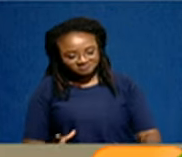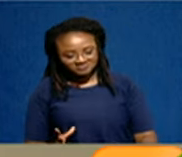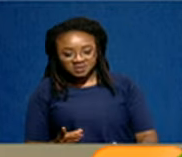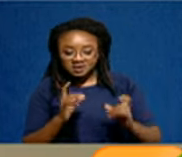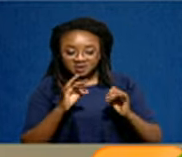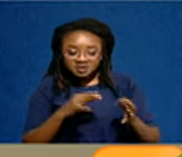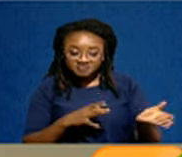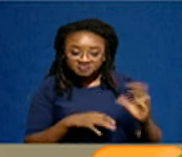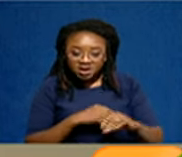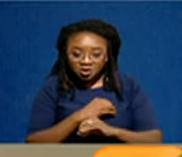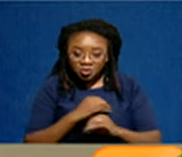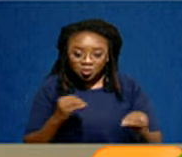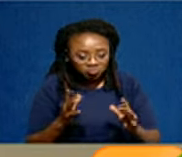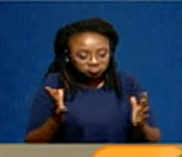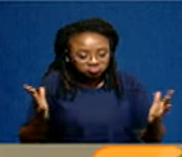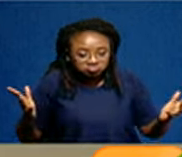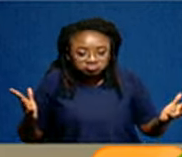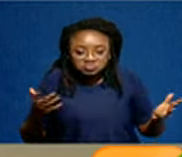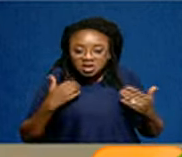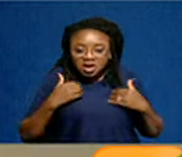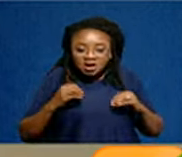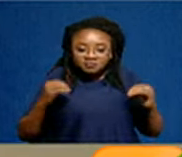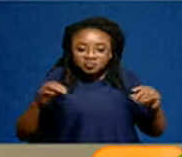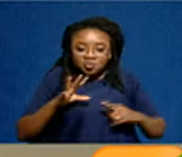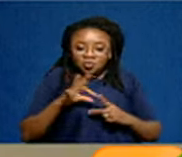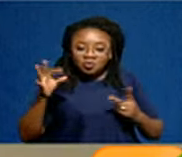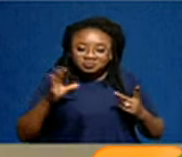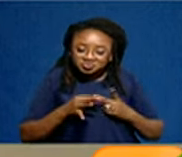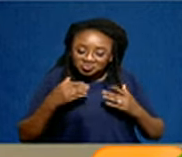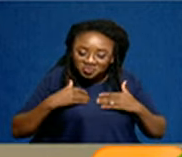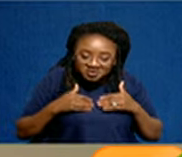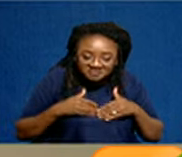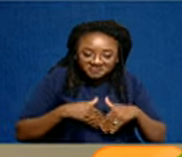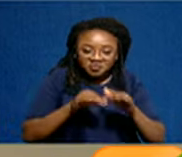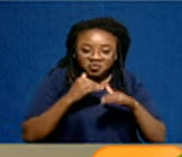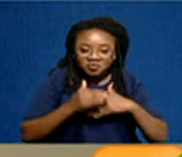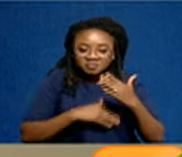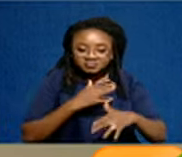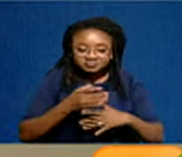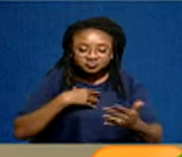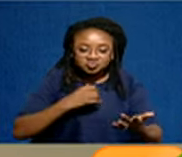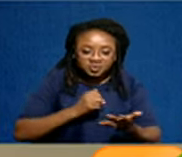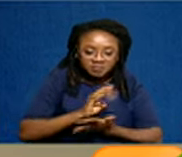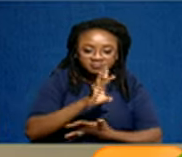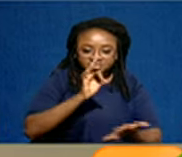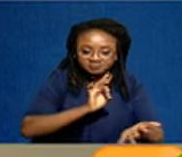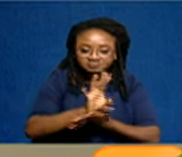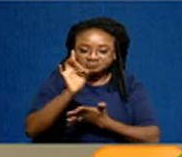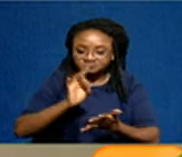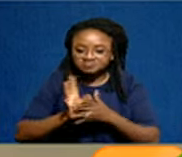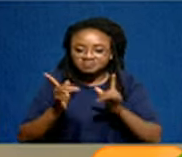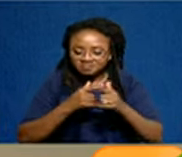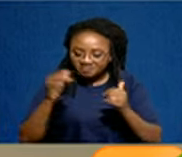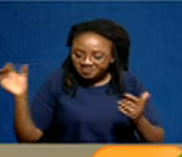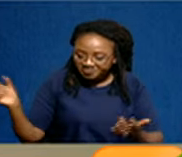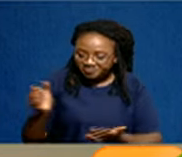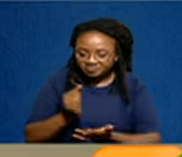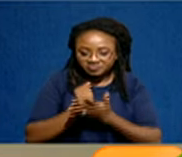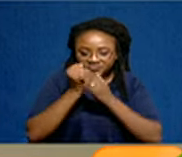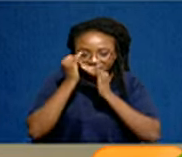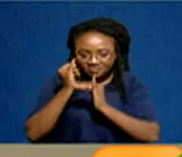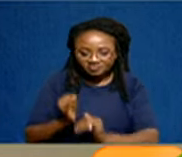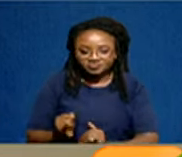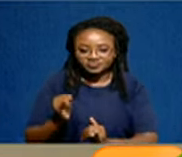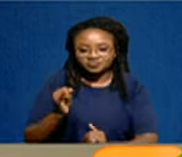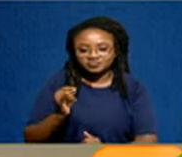don't, then we will have no choice. We will follow the laid down procedure. We will relieve them of their duties and we will hire new